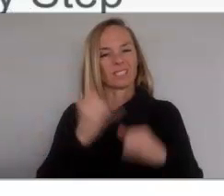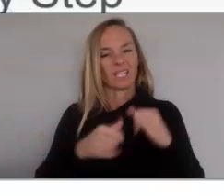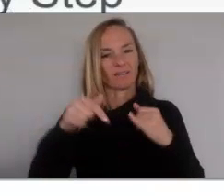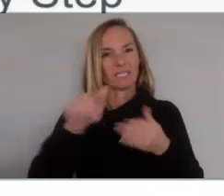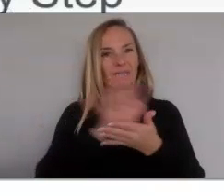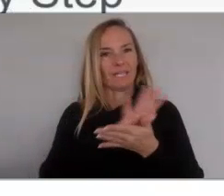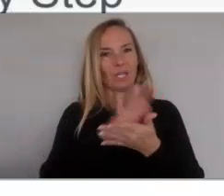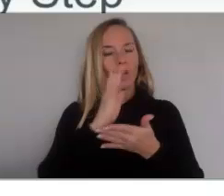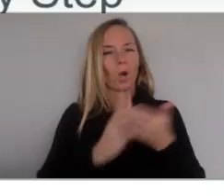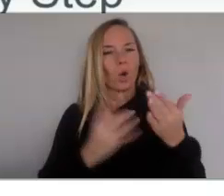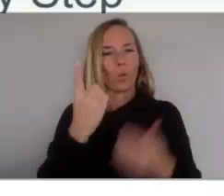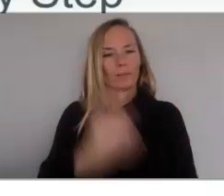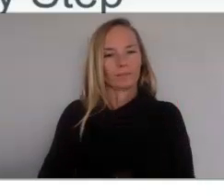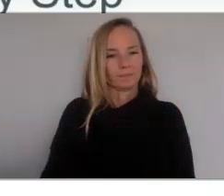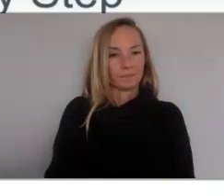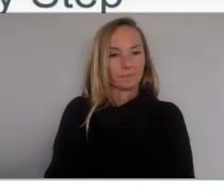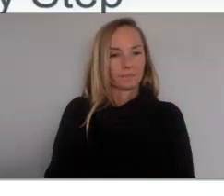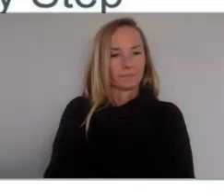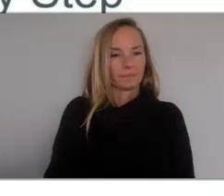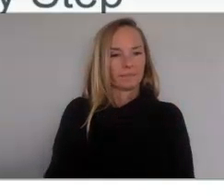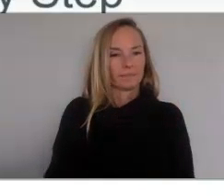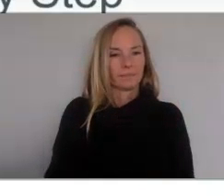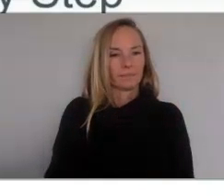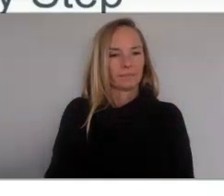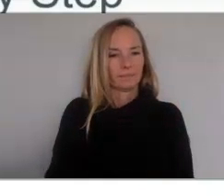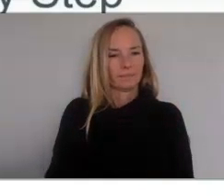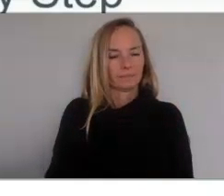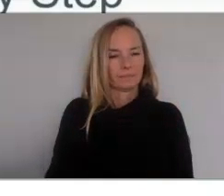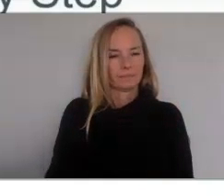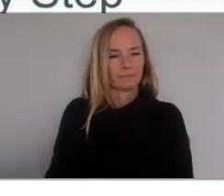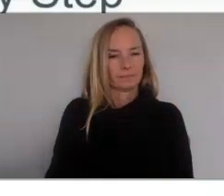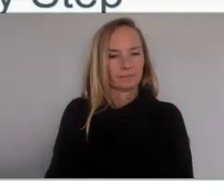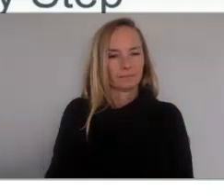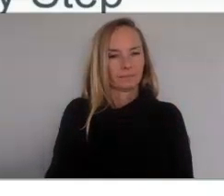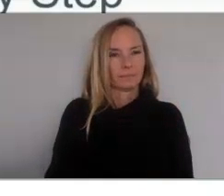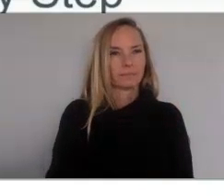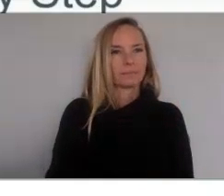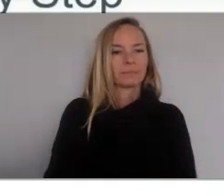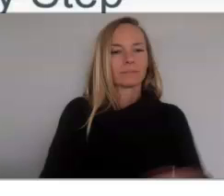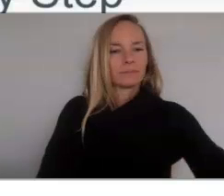on part 1 of how to write an essay step by step about the introduction paragraph.